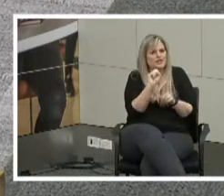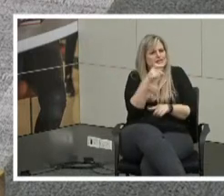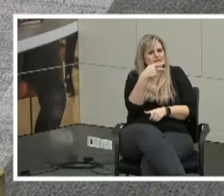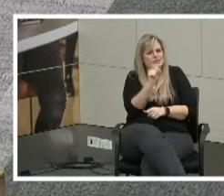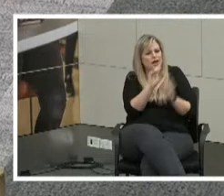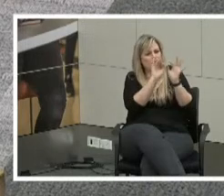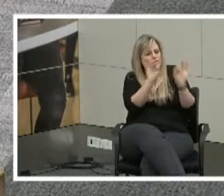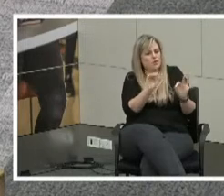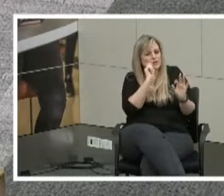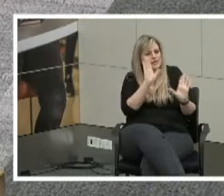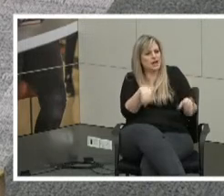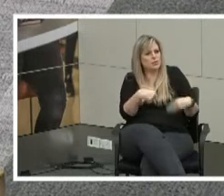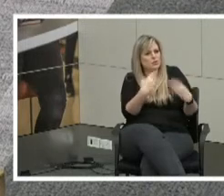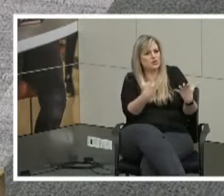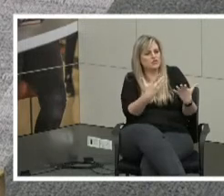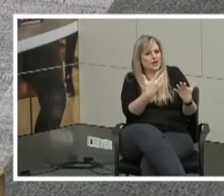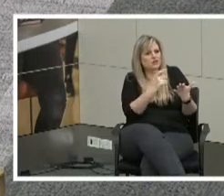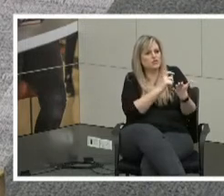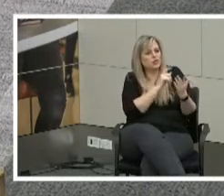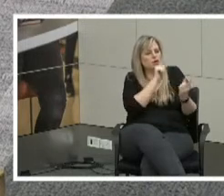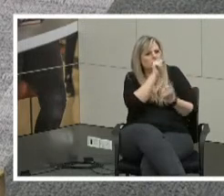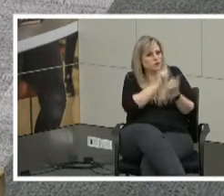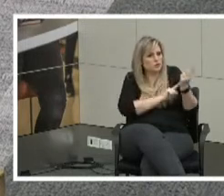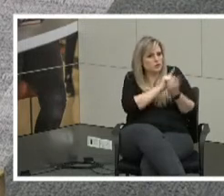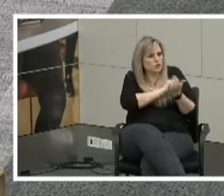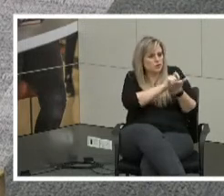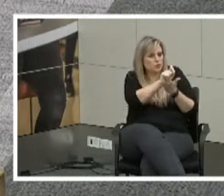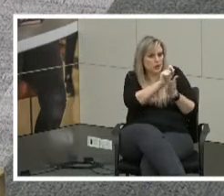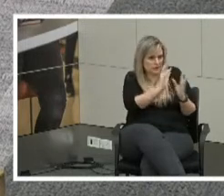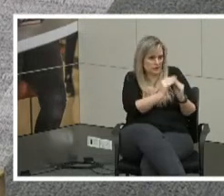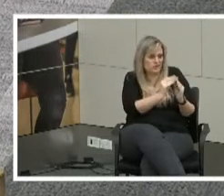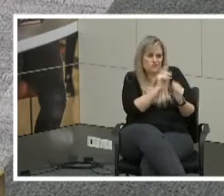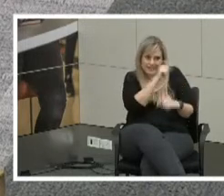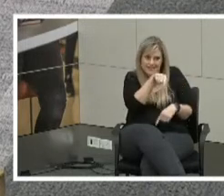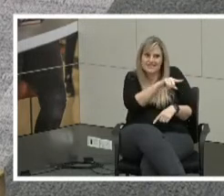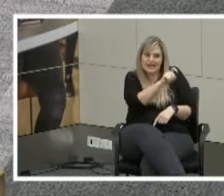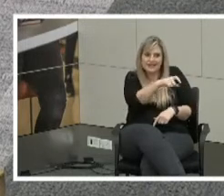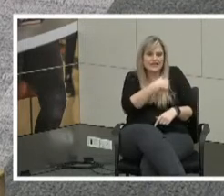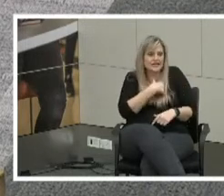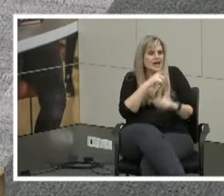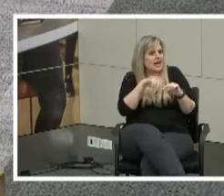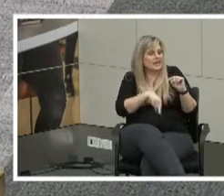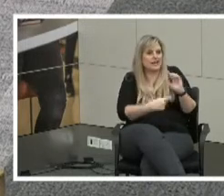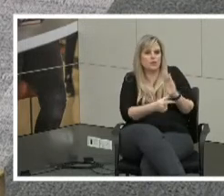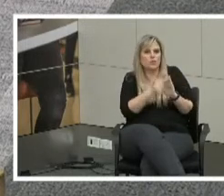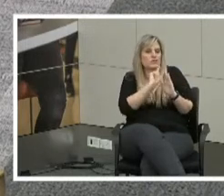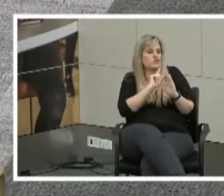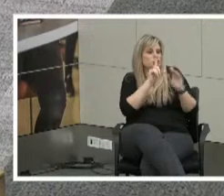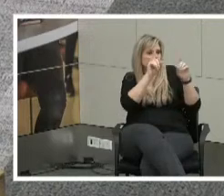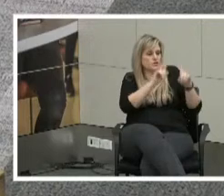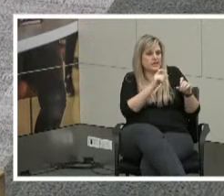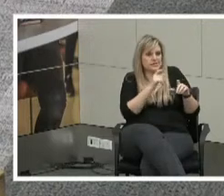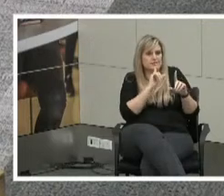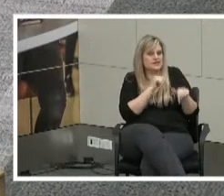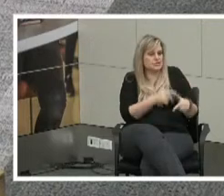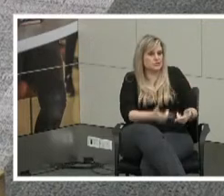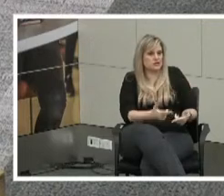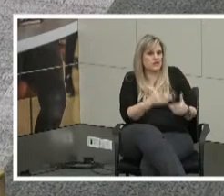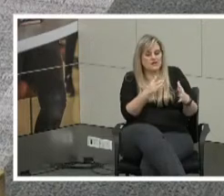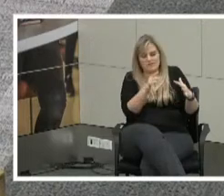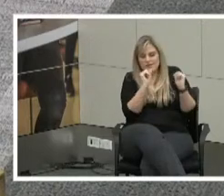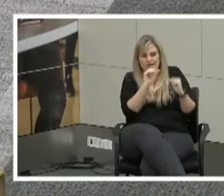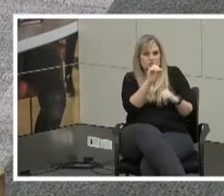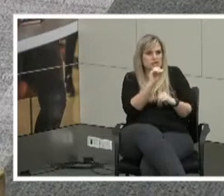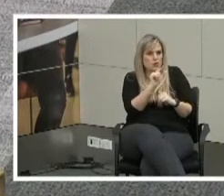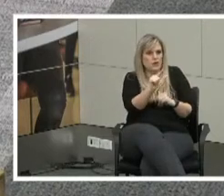me to give students individual writing conferences and they need it I can't go over answers to tests fast dos encourage my